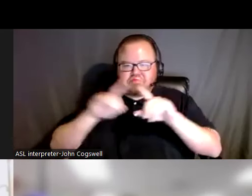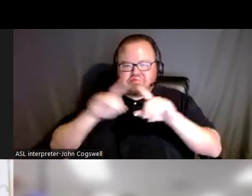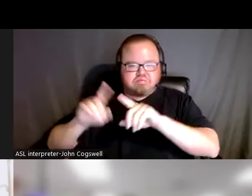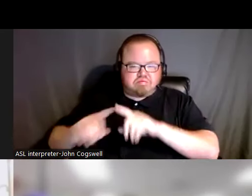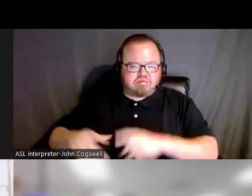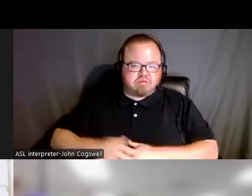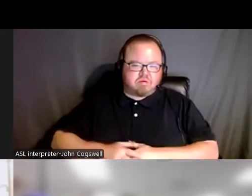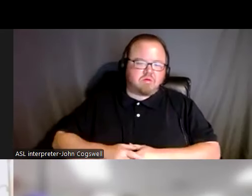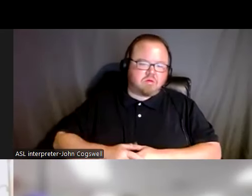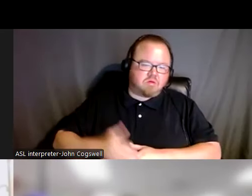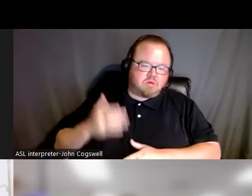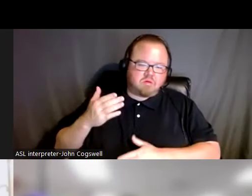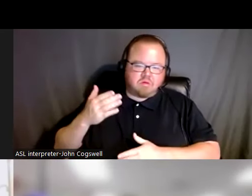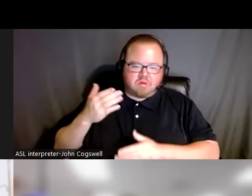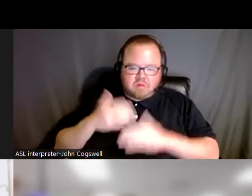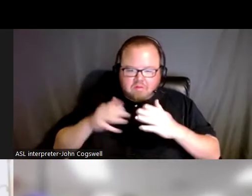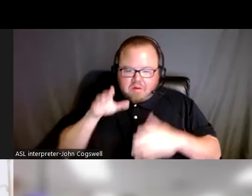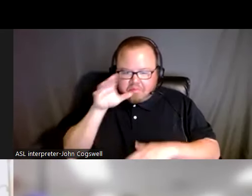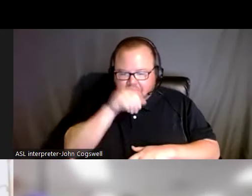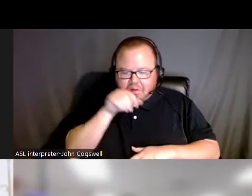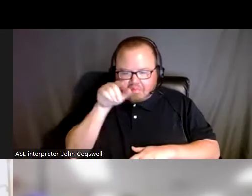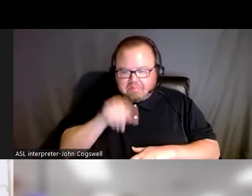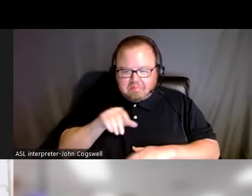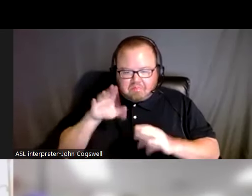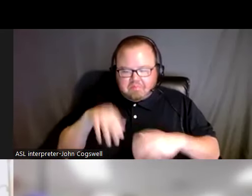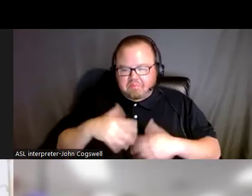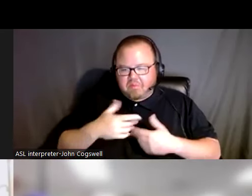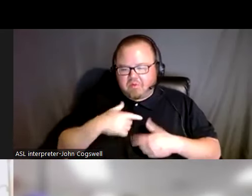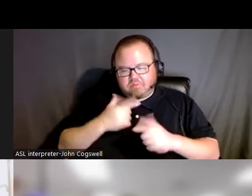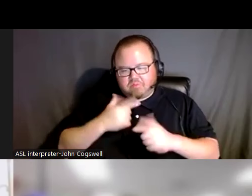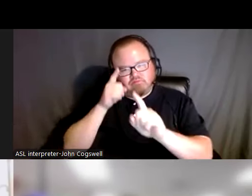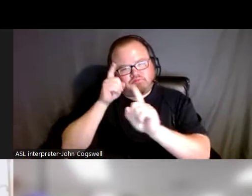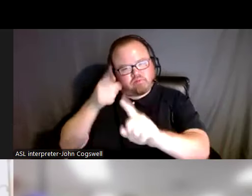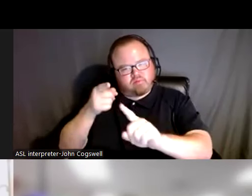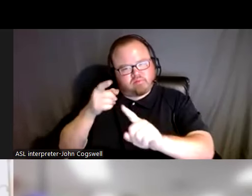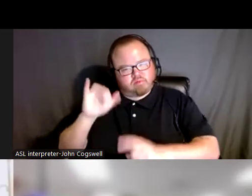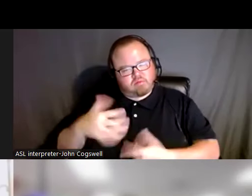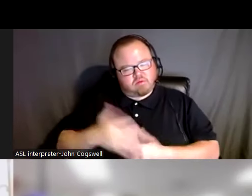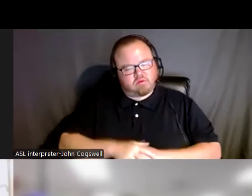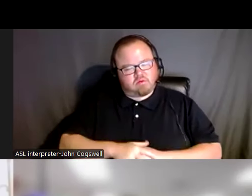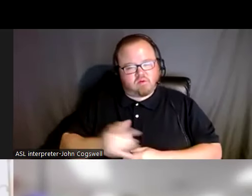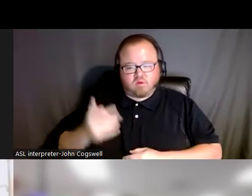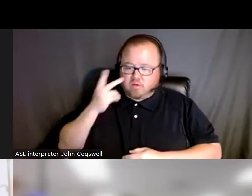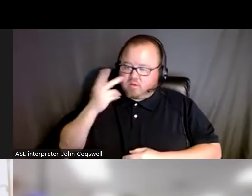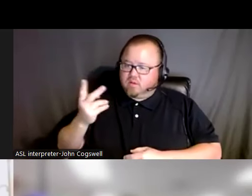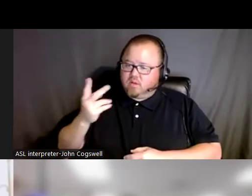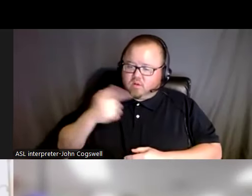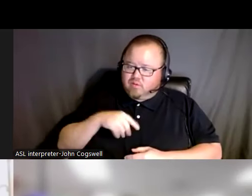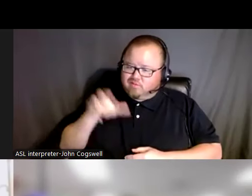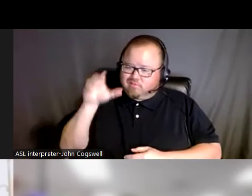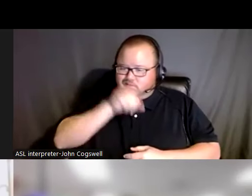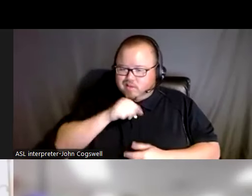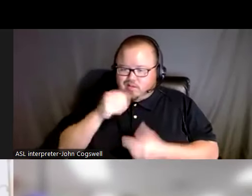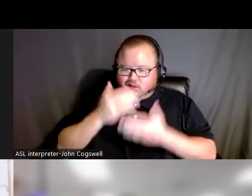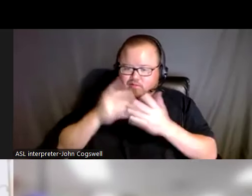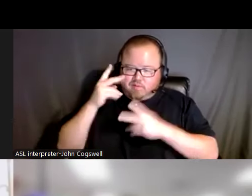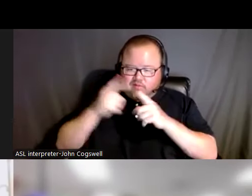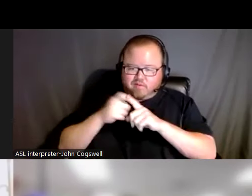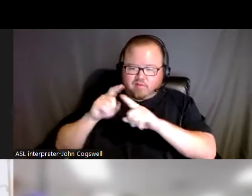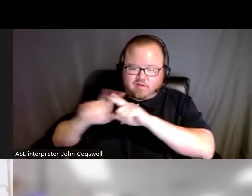are missing, but that's also what we're striving to do. So if you see that we're missing some folks from